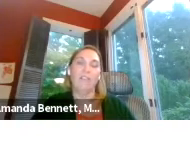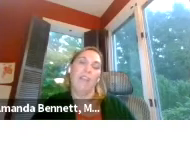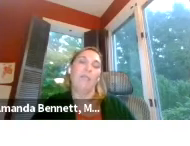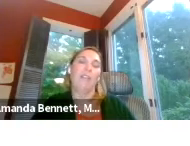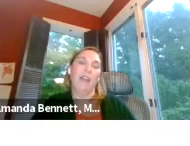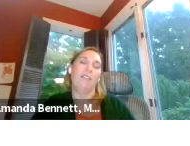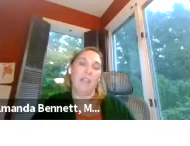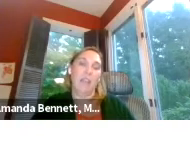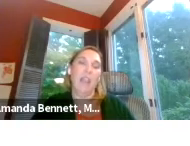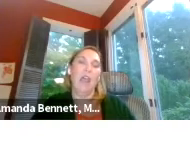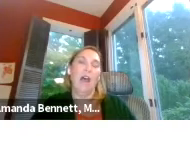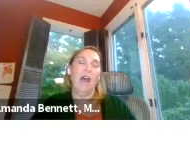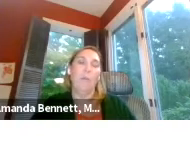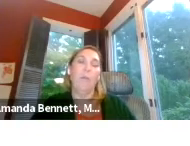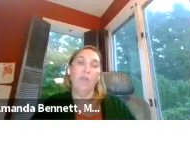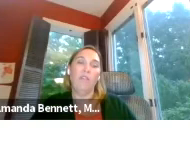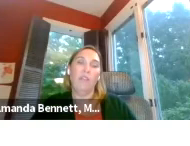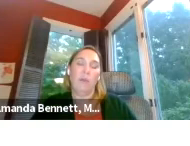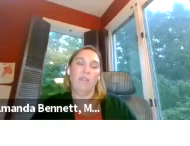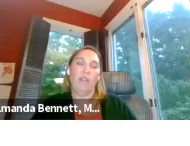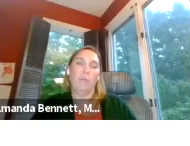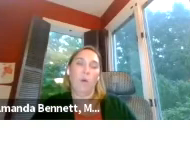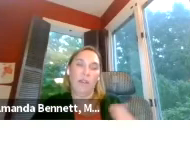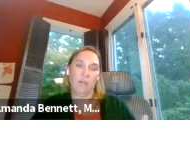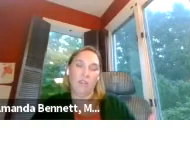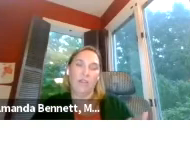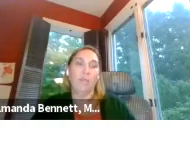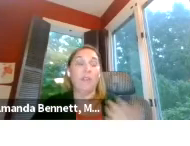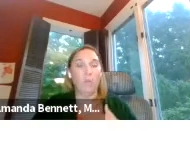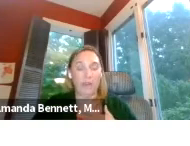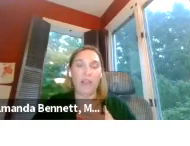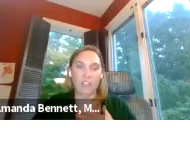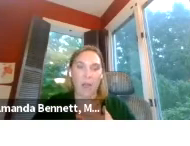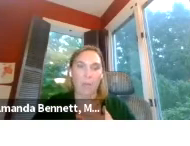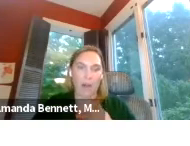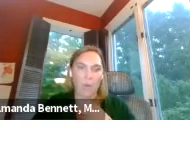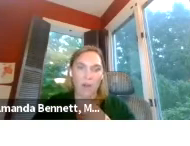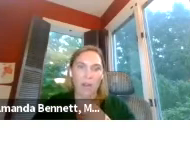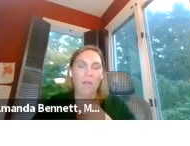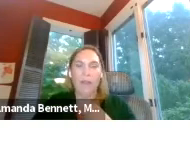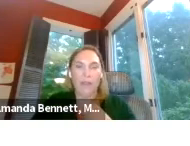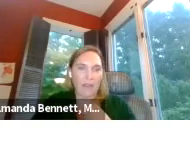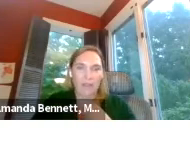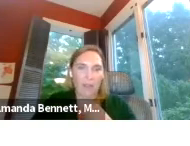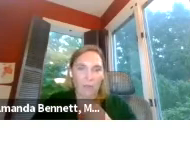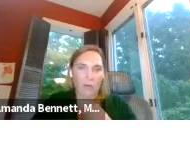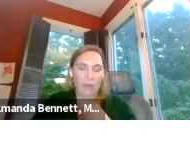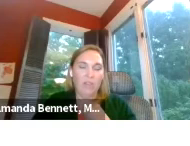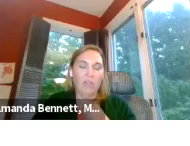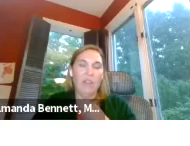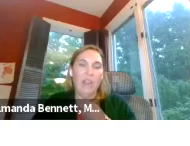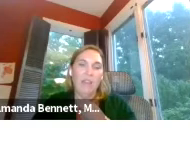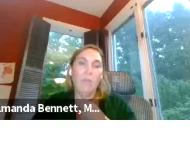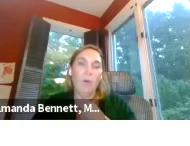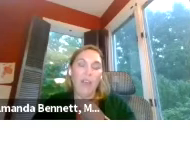every single family that I see. Both of these websites, one is from Autism Speaks, one is out of CHOP where I work, but it's a free